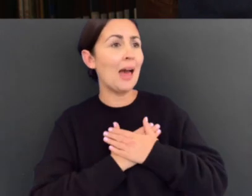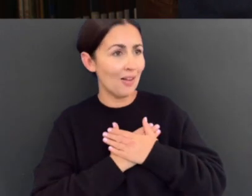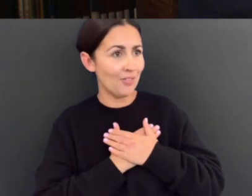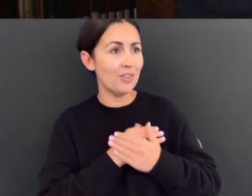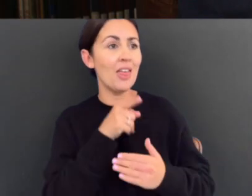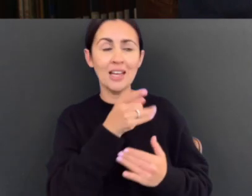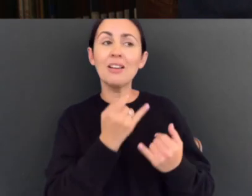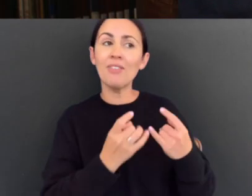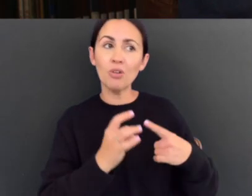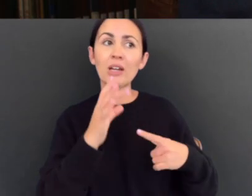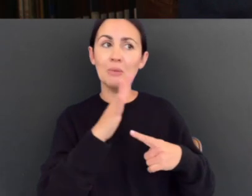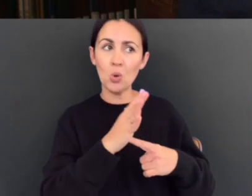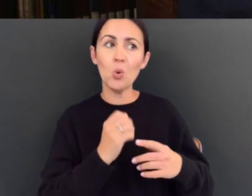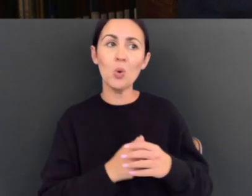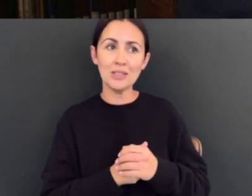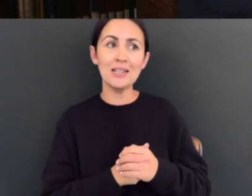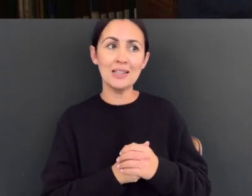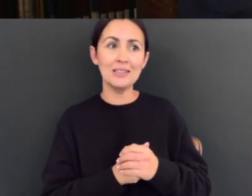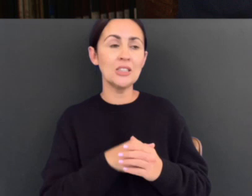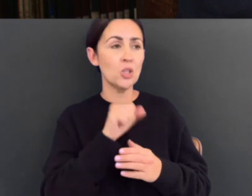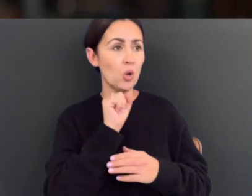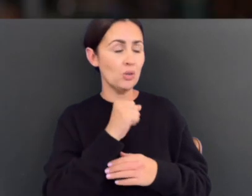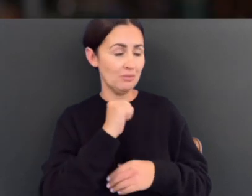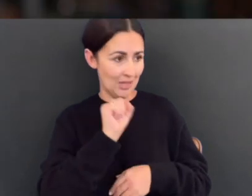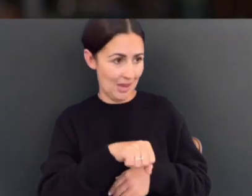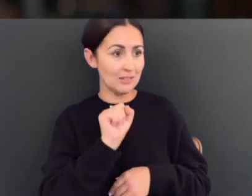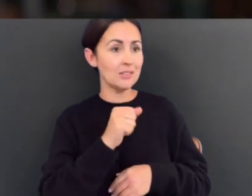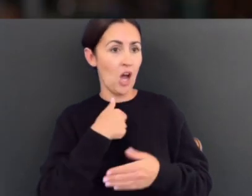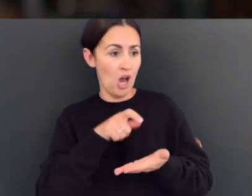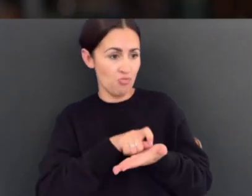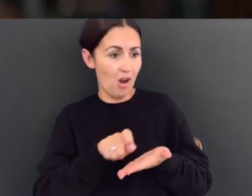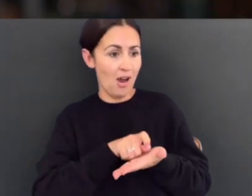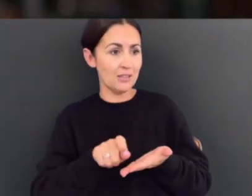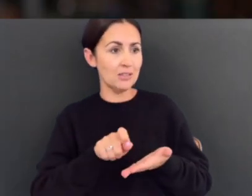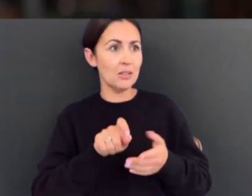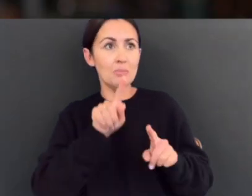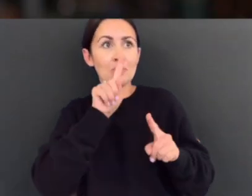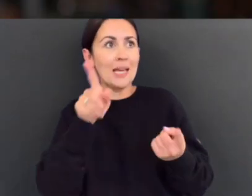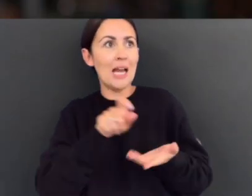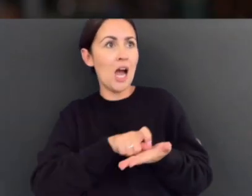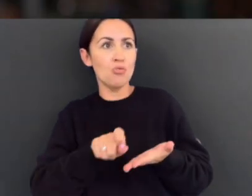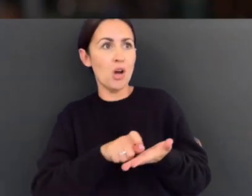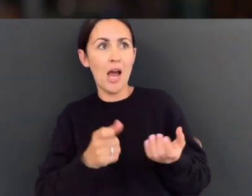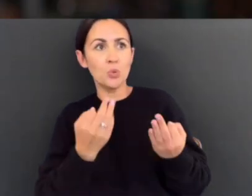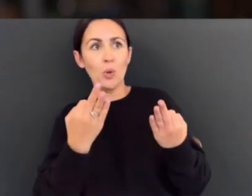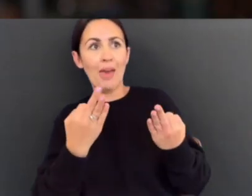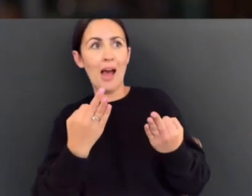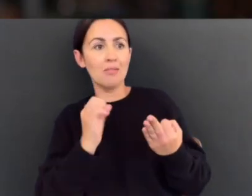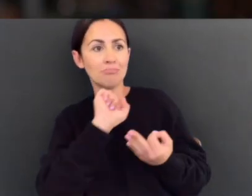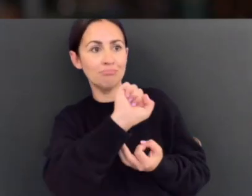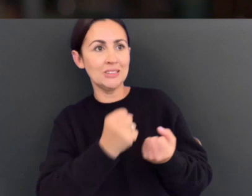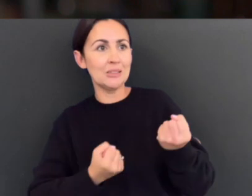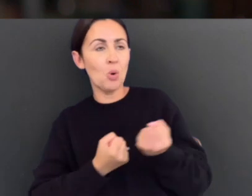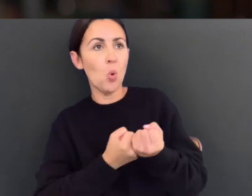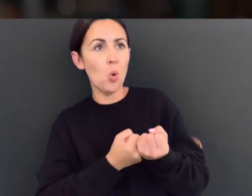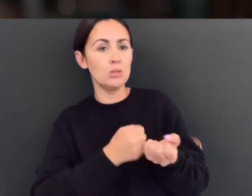at it just from a point of view of receiving fellowships and grants. They're probably books that I would have struggled to